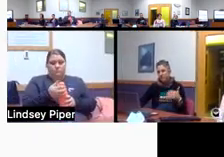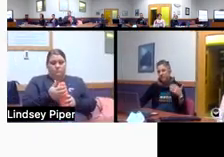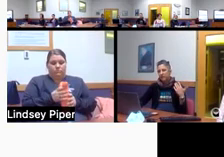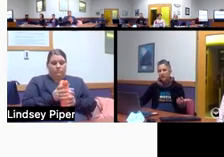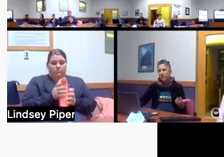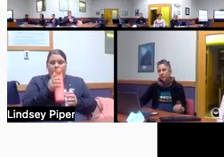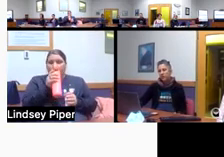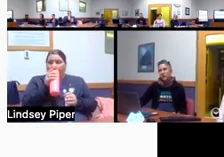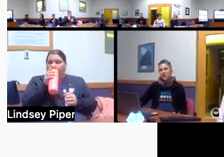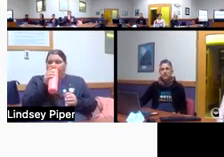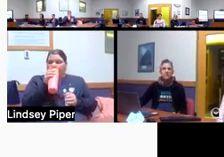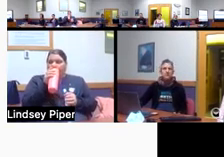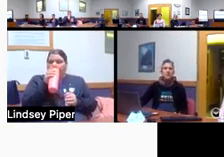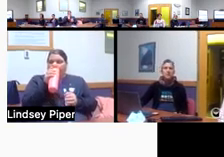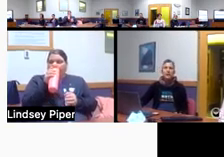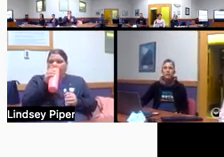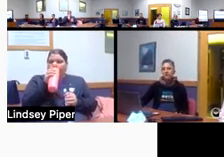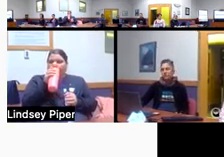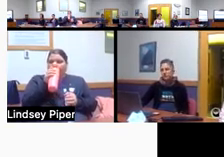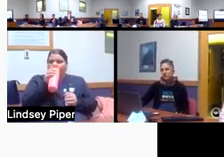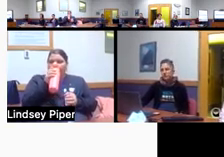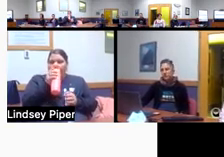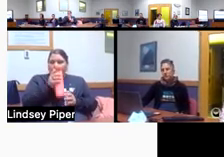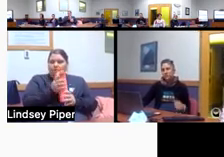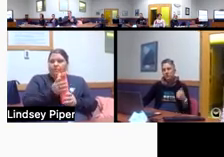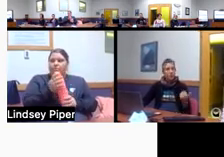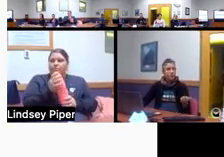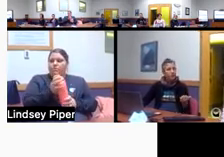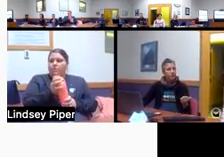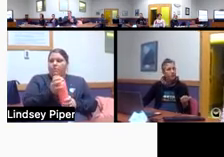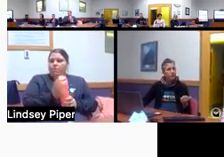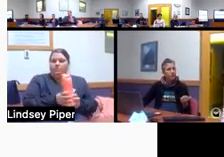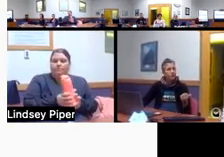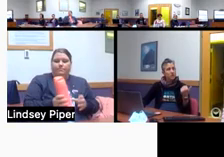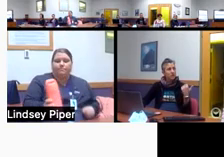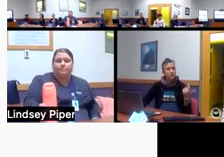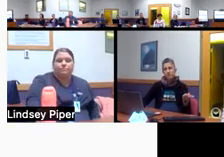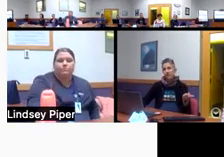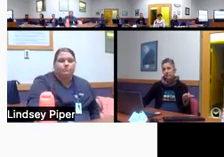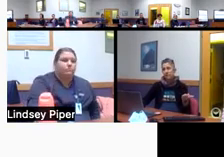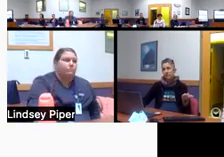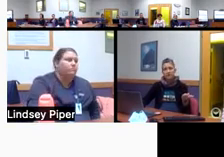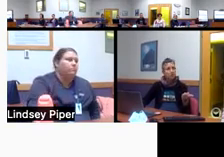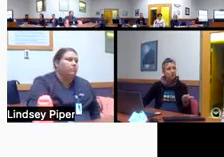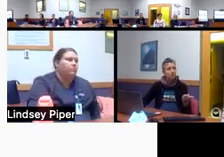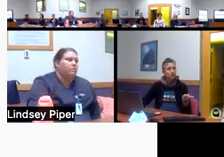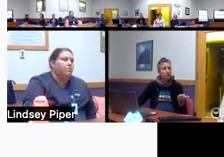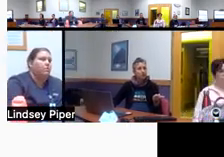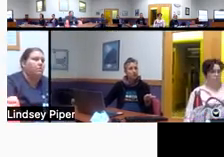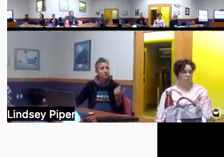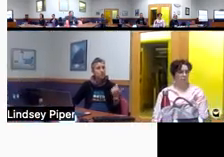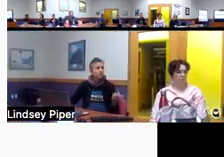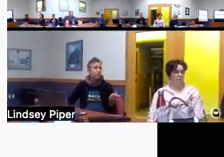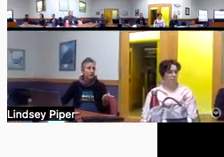fall on this. And then think about things like power differentials between people who are learning from you, other staff members that you work